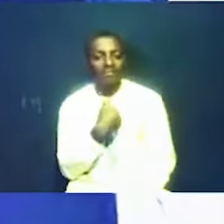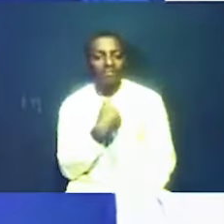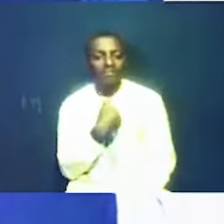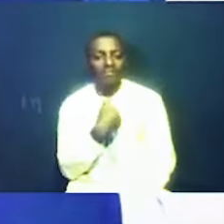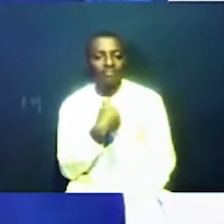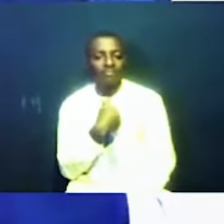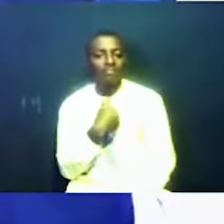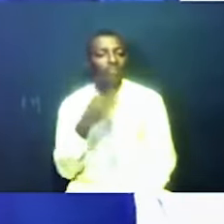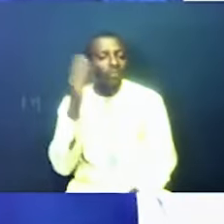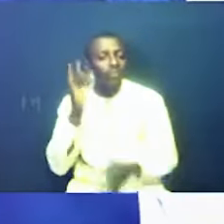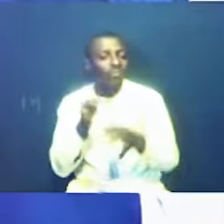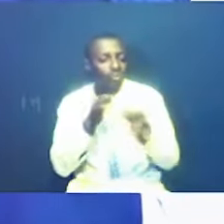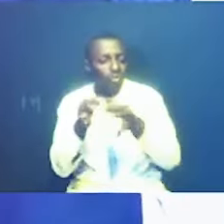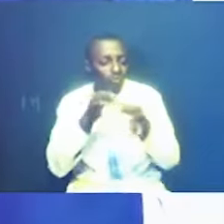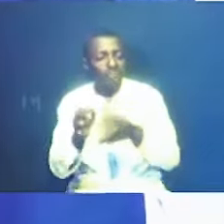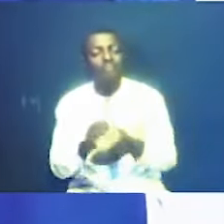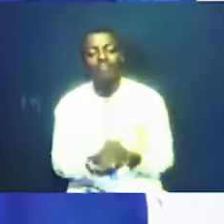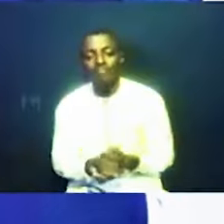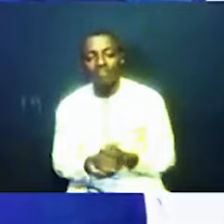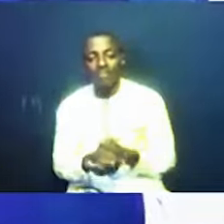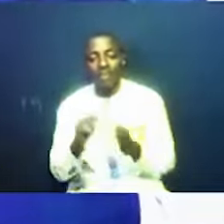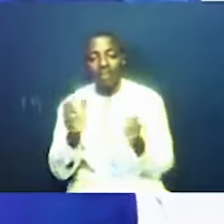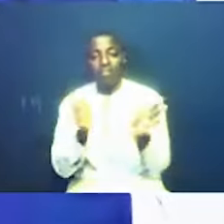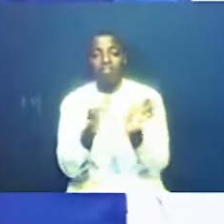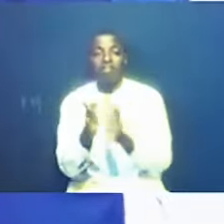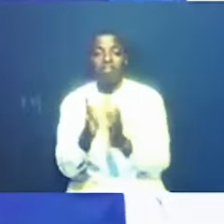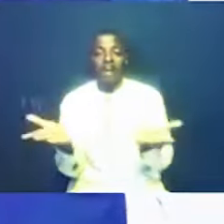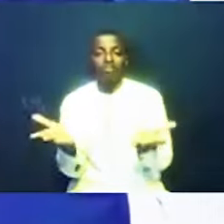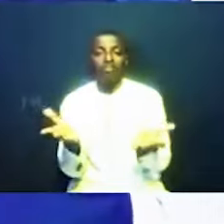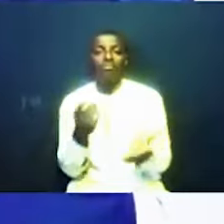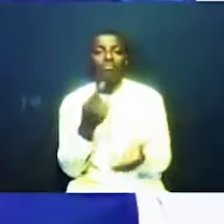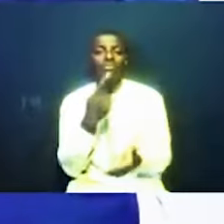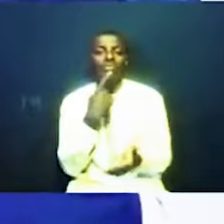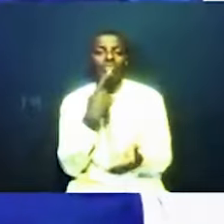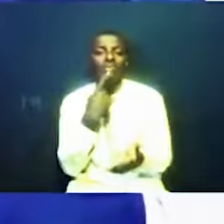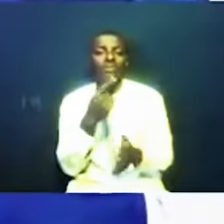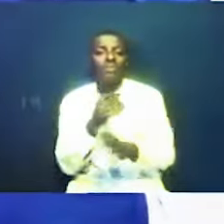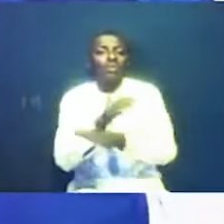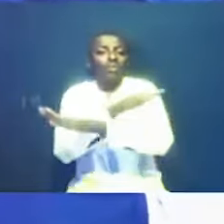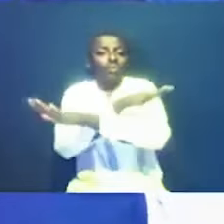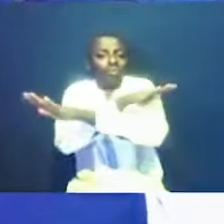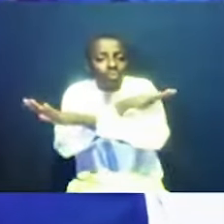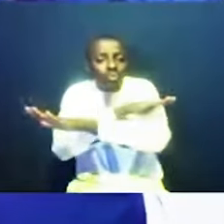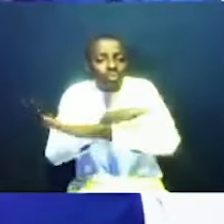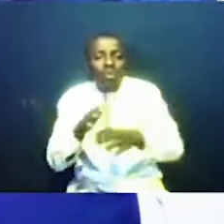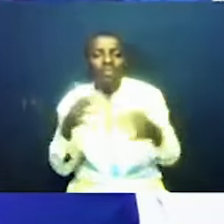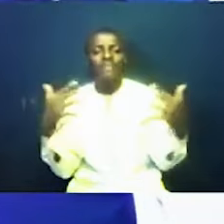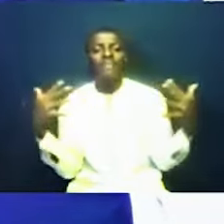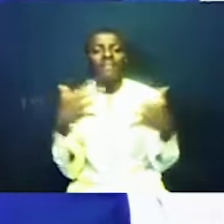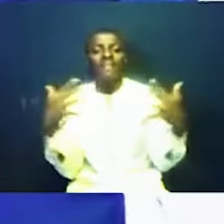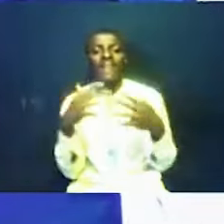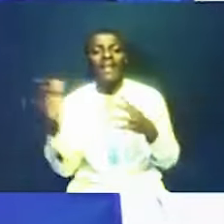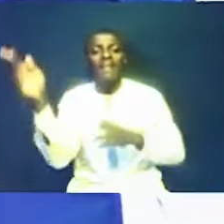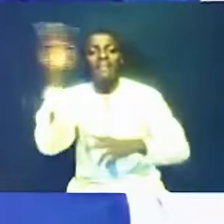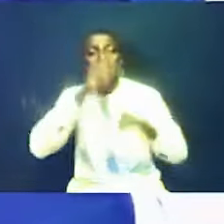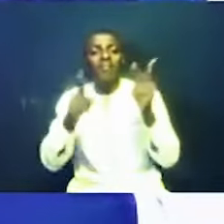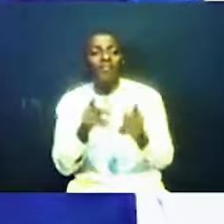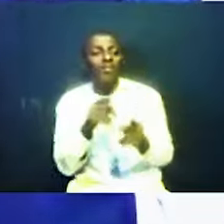The Bible says that don't be terrified by them, or I will terrify you before them. Don't fear people's